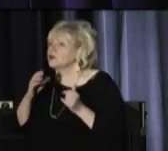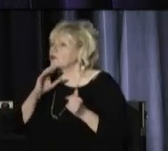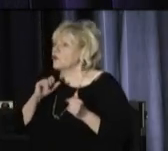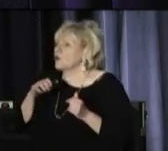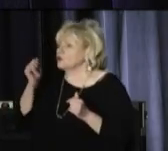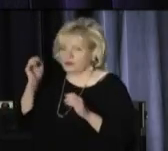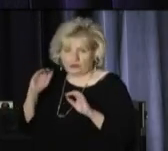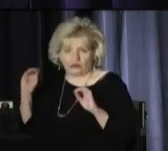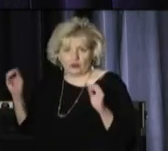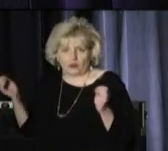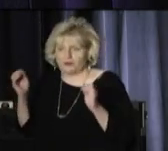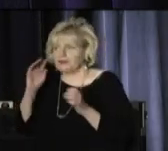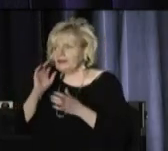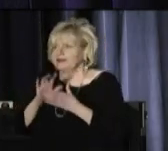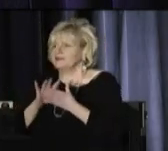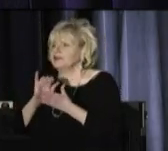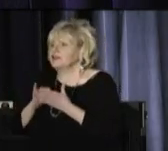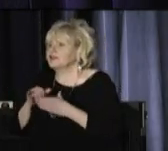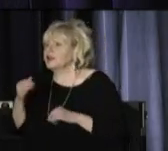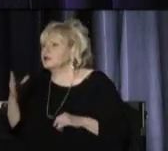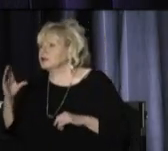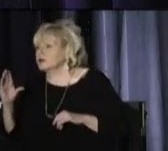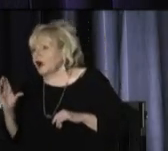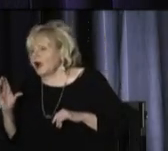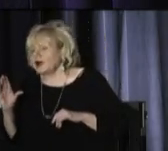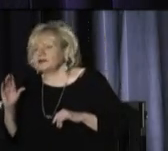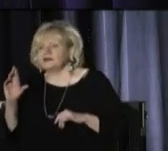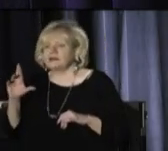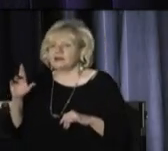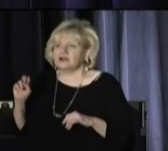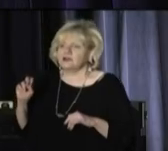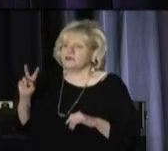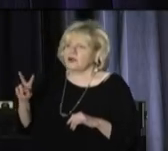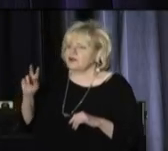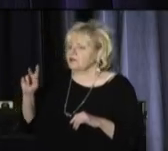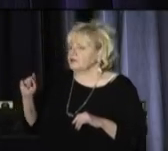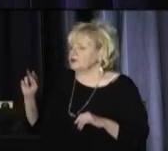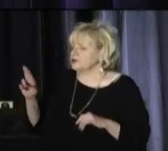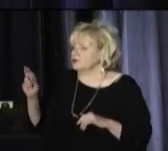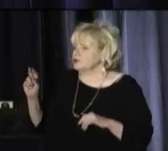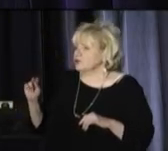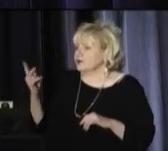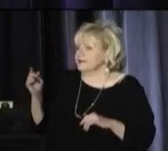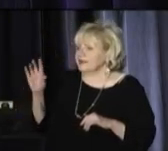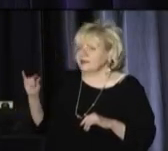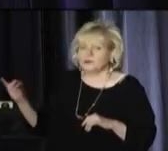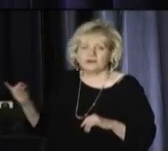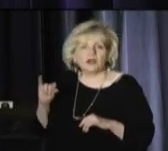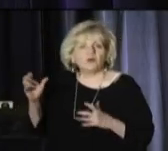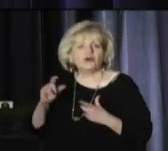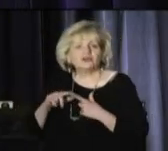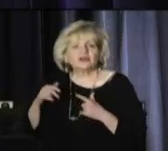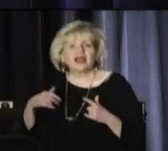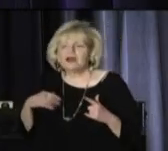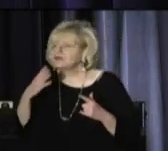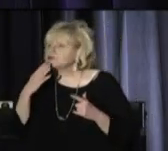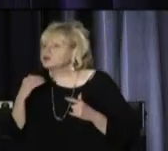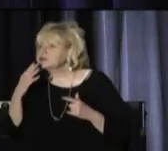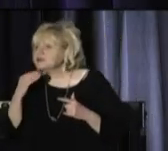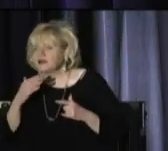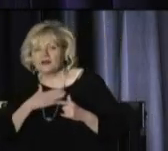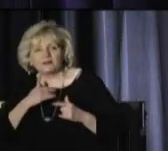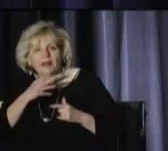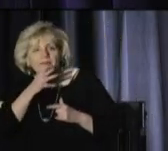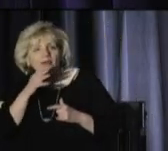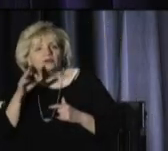longer believed that God and Reverend Troy Neely were one and the same. I still long to perfect the sweetness and textures of my mother's